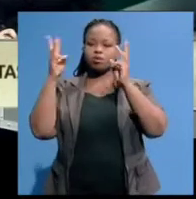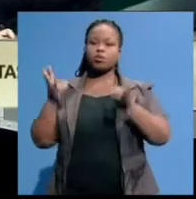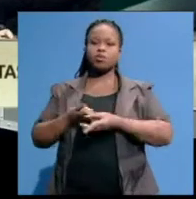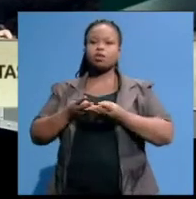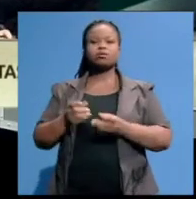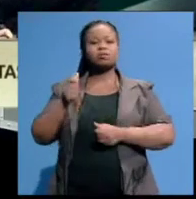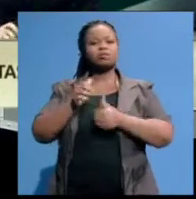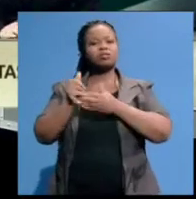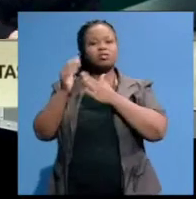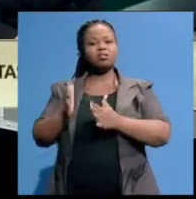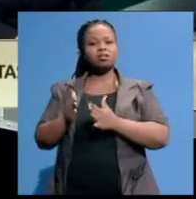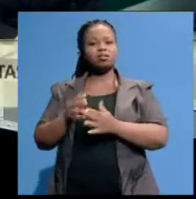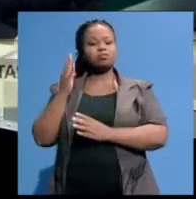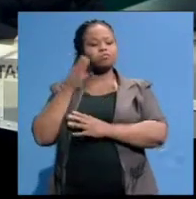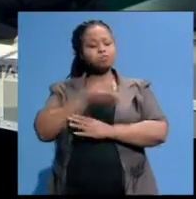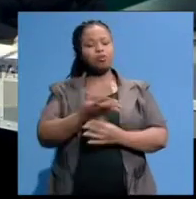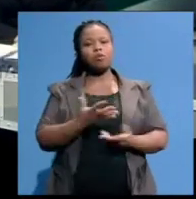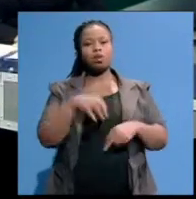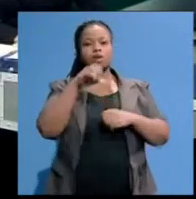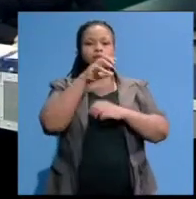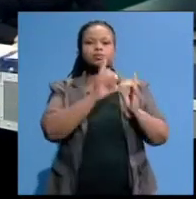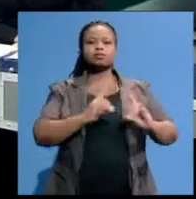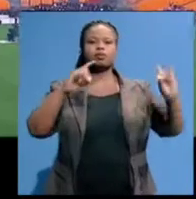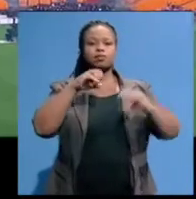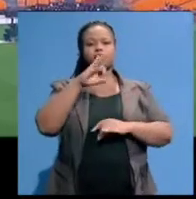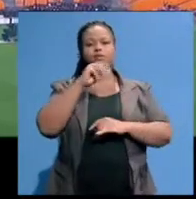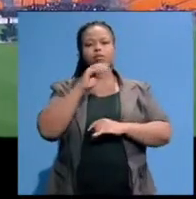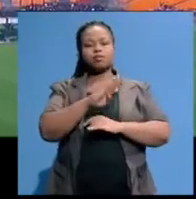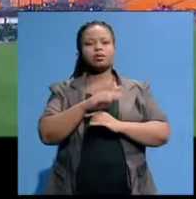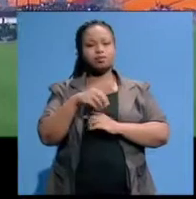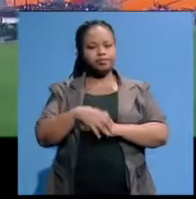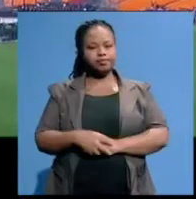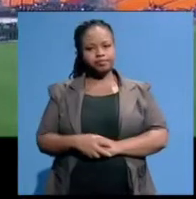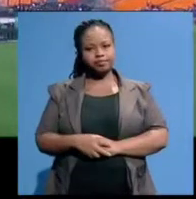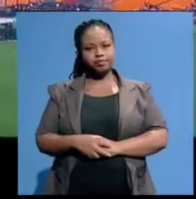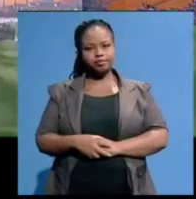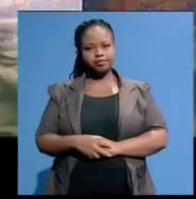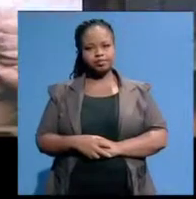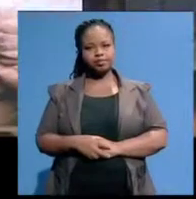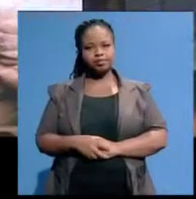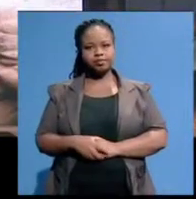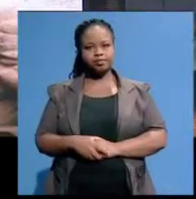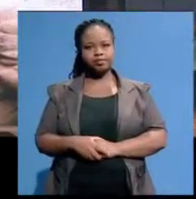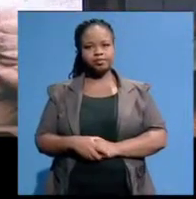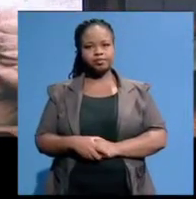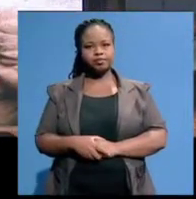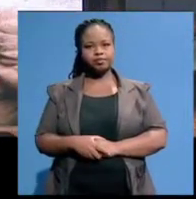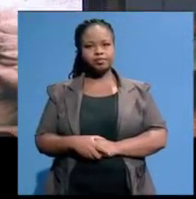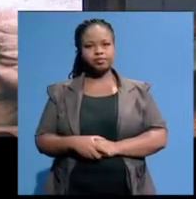South Africans at the FNB Stadium to remember Nelson Mandela. Beneath the